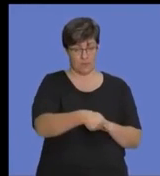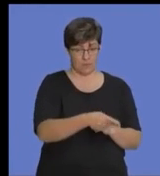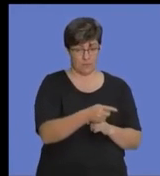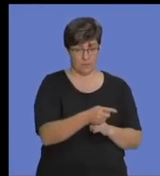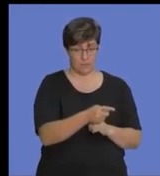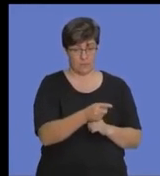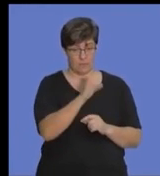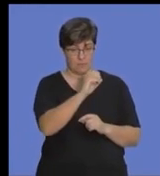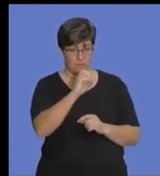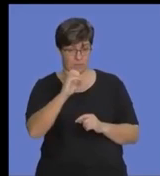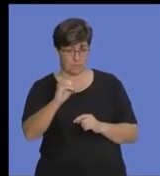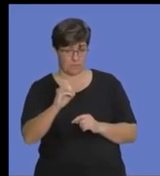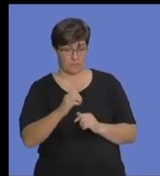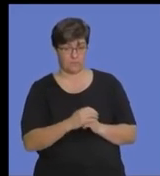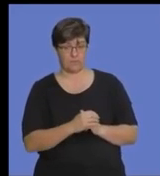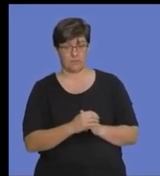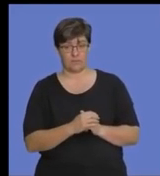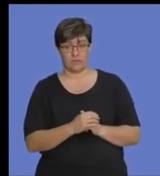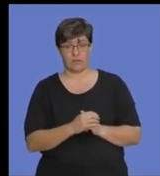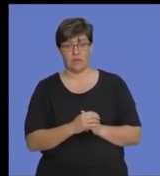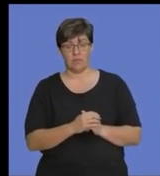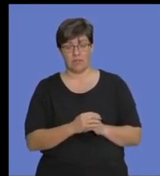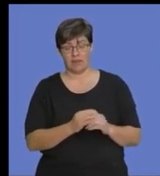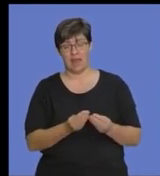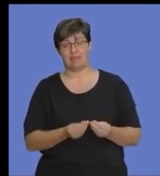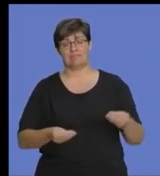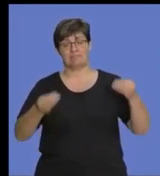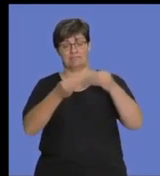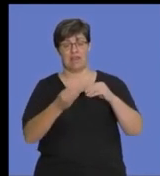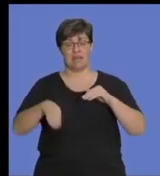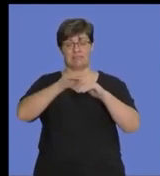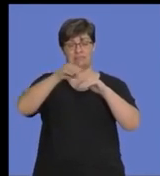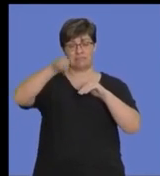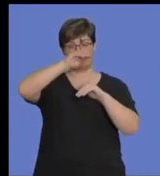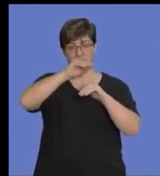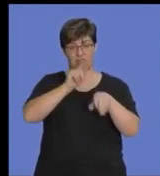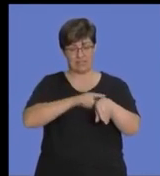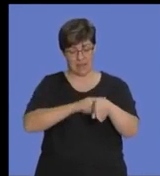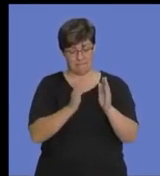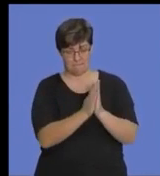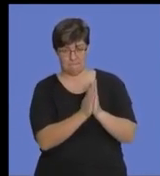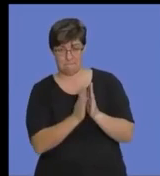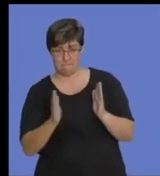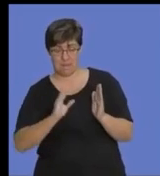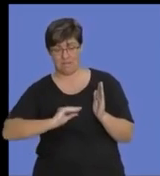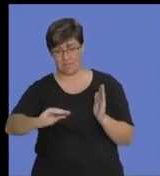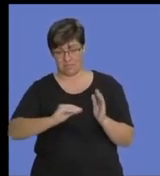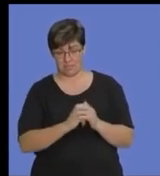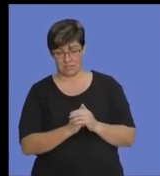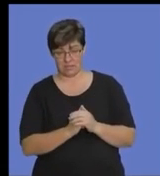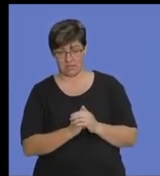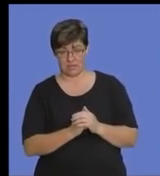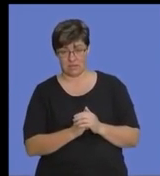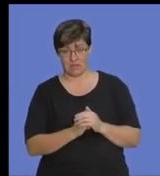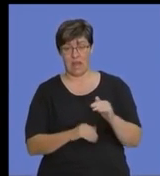the 12,000, right? The 12,000 gained interest for the whole duration of